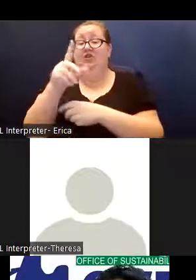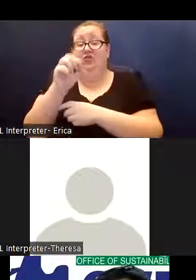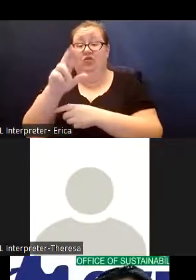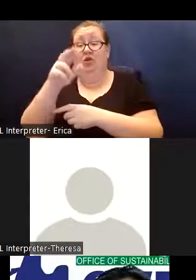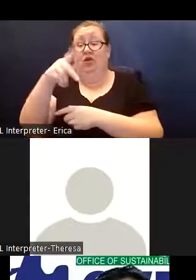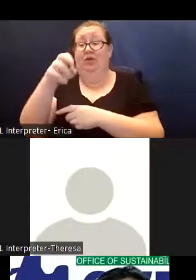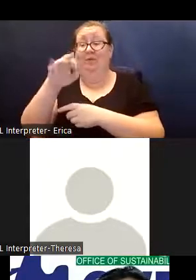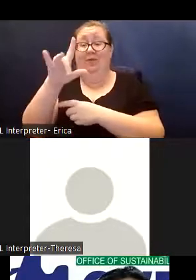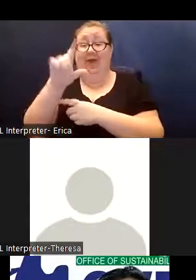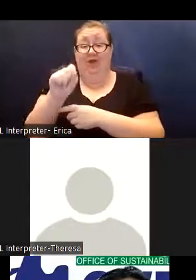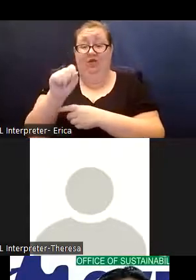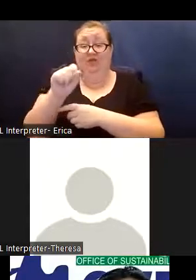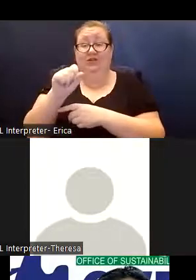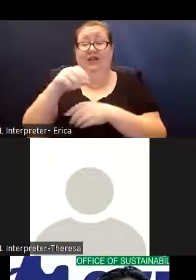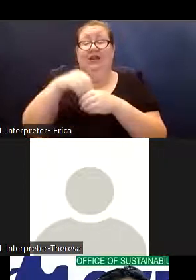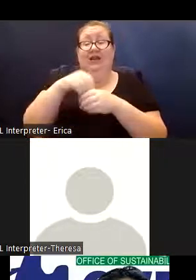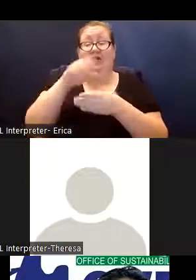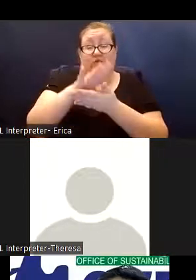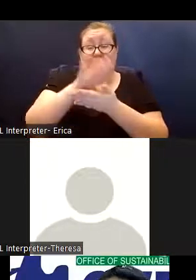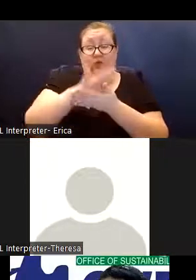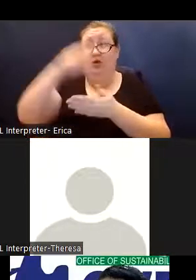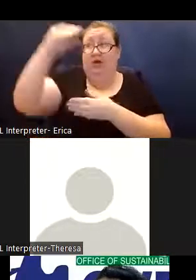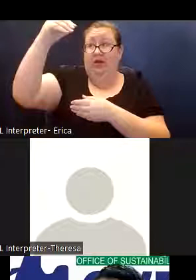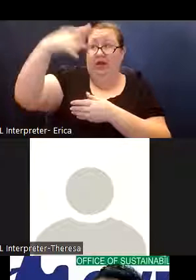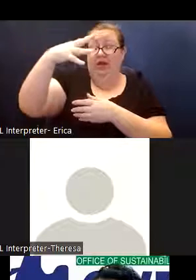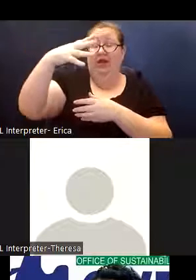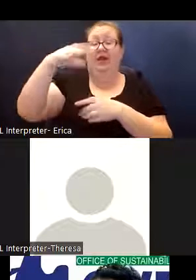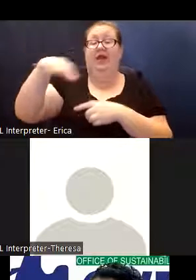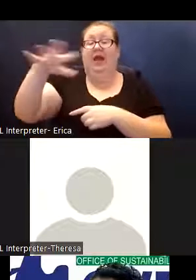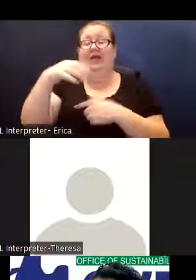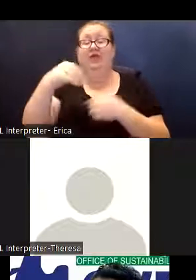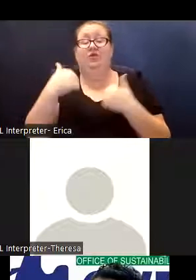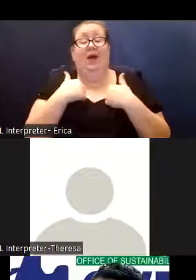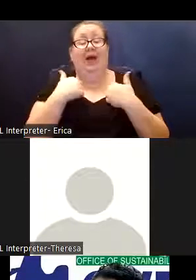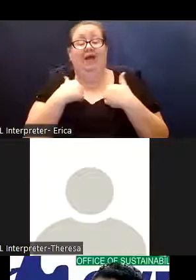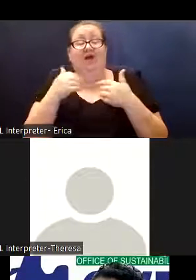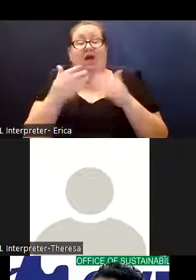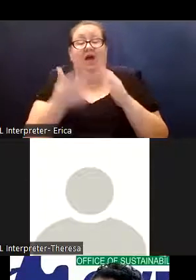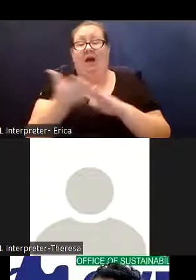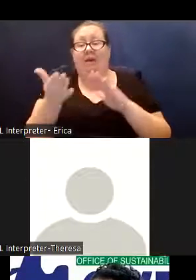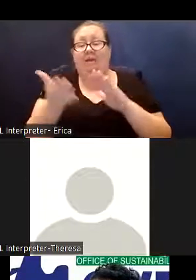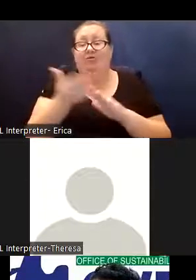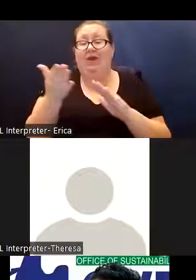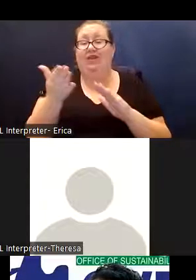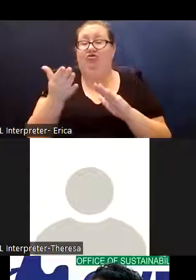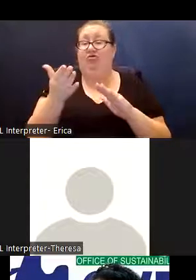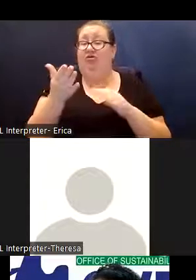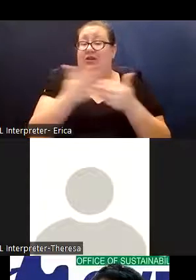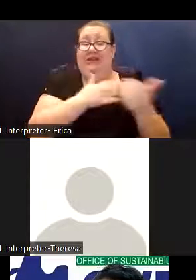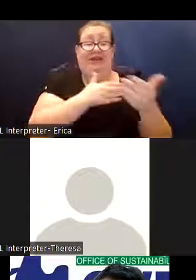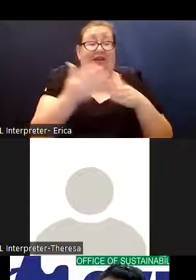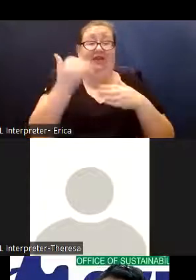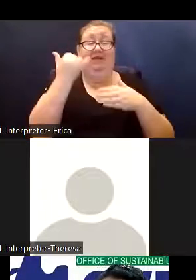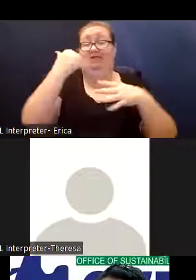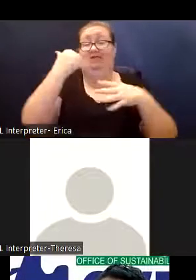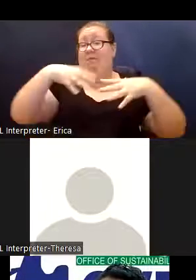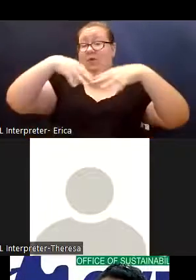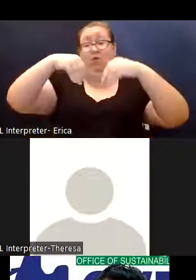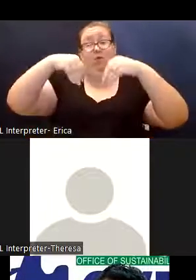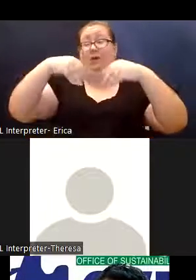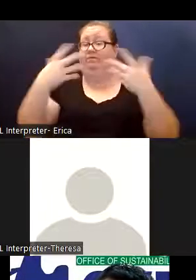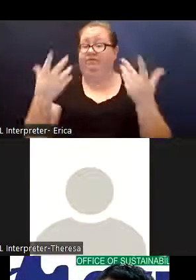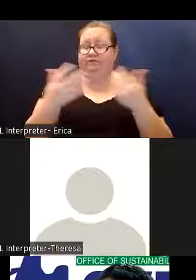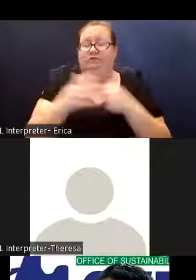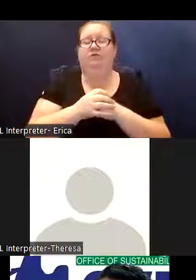on the building, in order to have the operational even if the power goes out, and then to